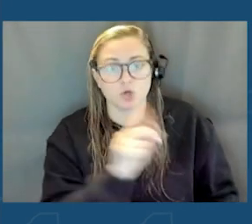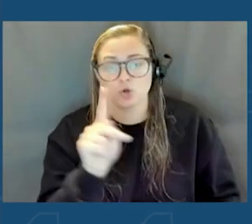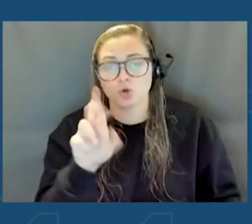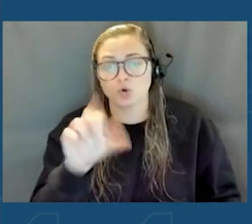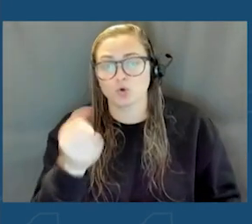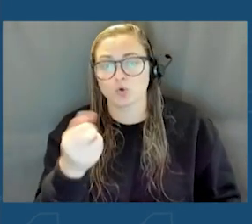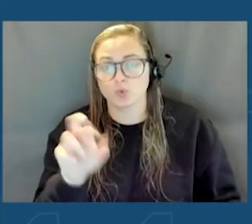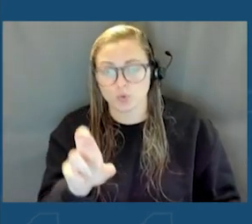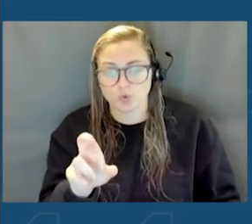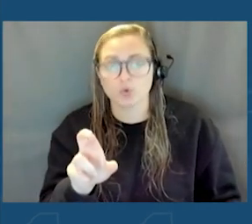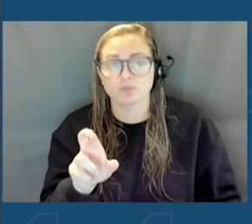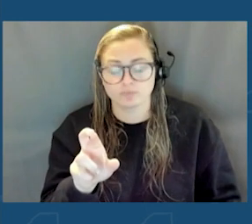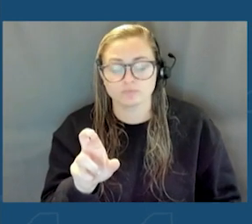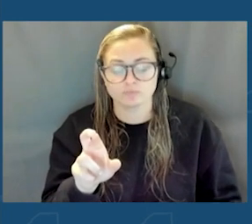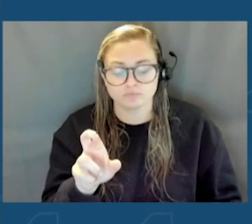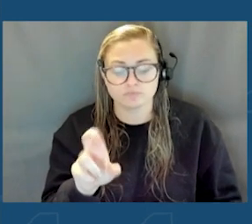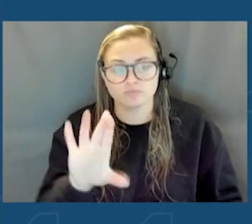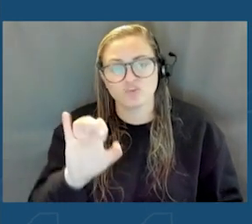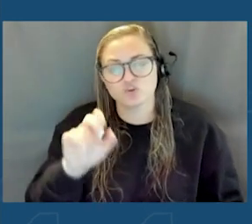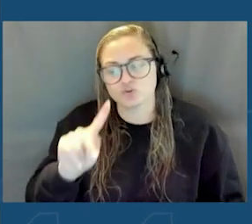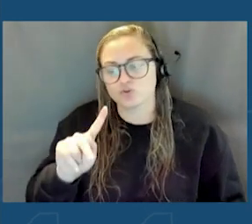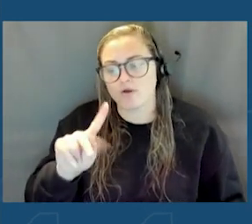Member Levine, Chuck Levine.